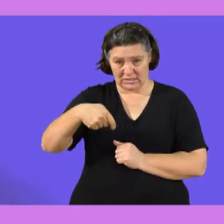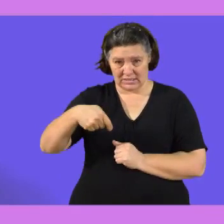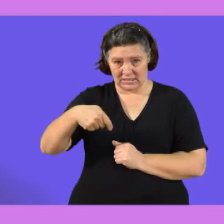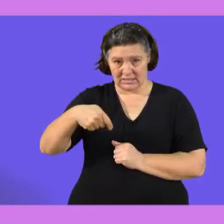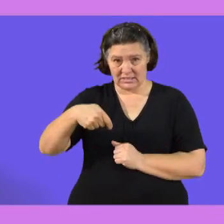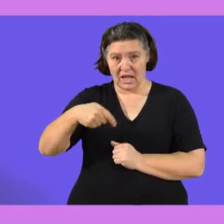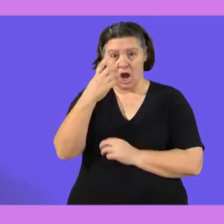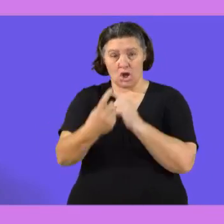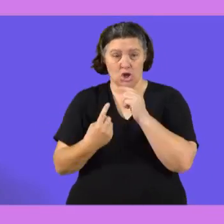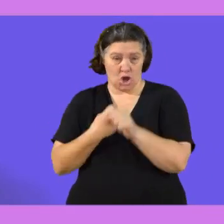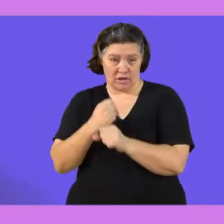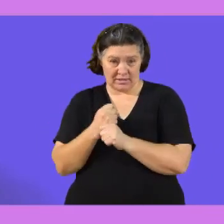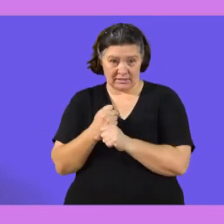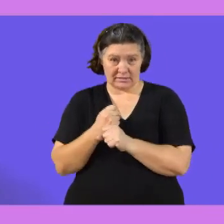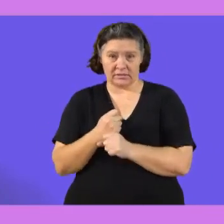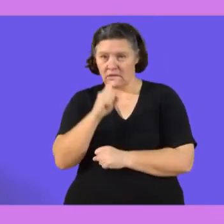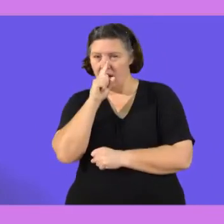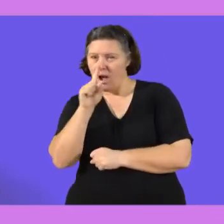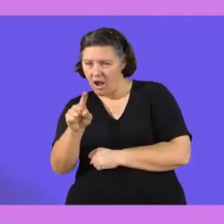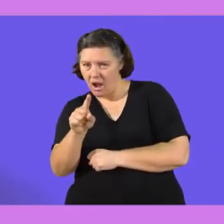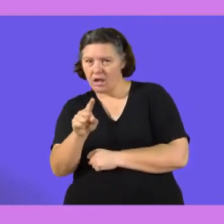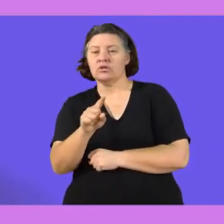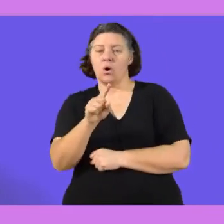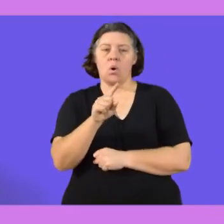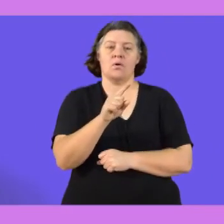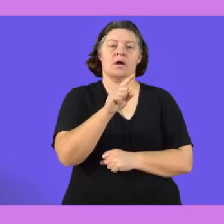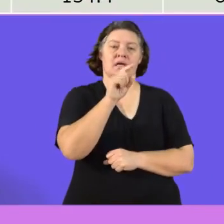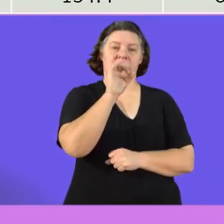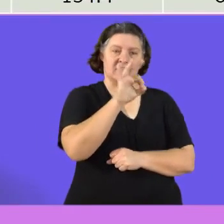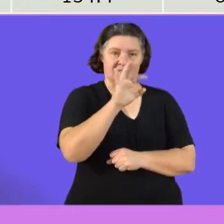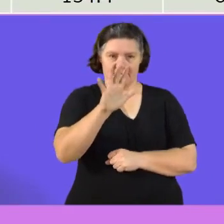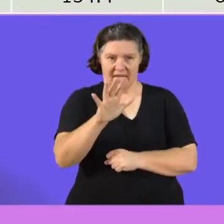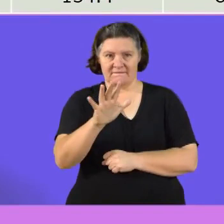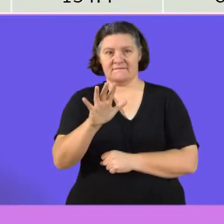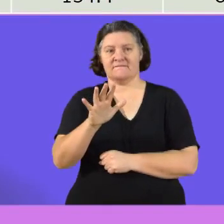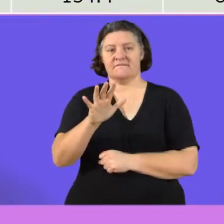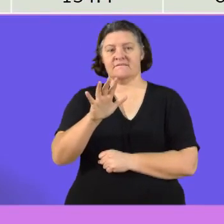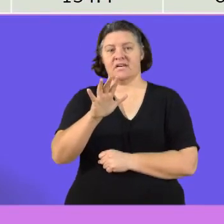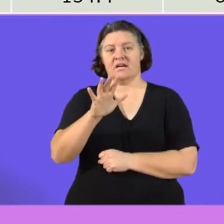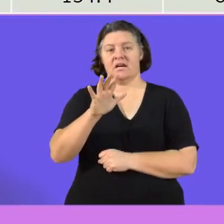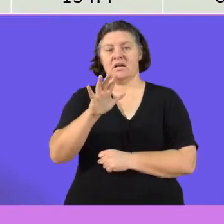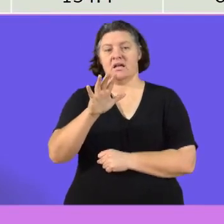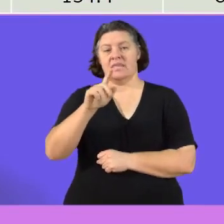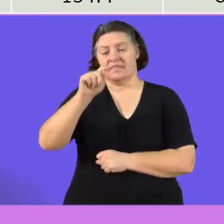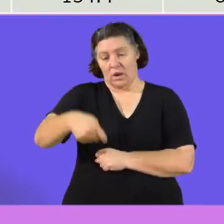there 35,000 kilometers per year. So I take that and I multiply it by